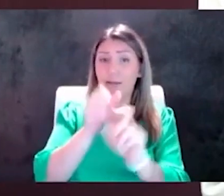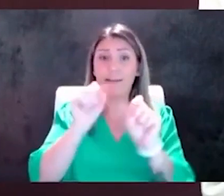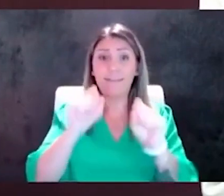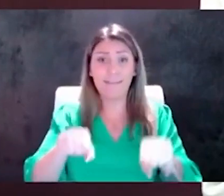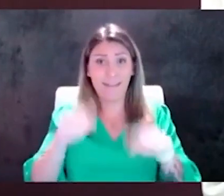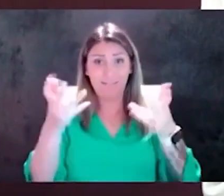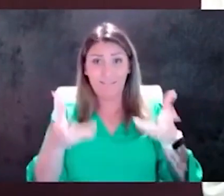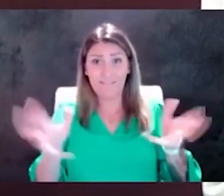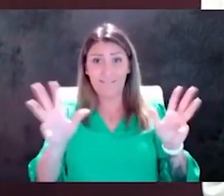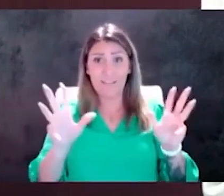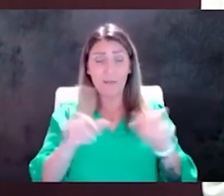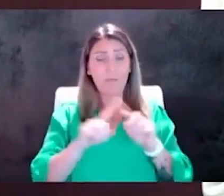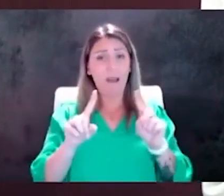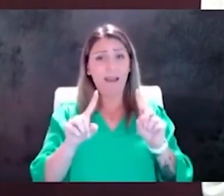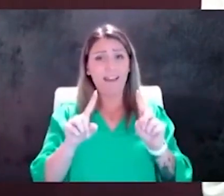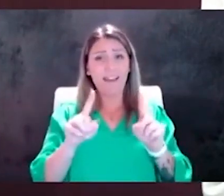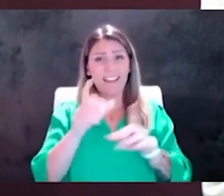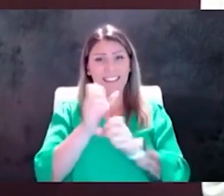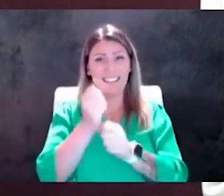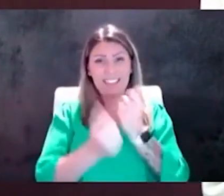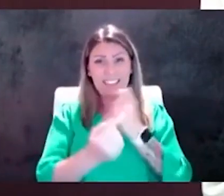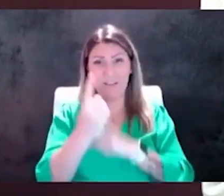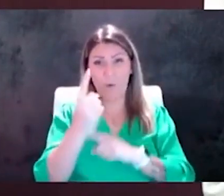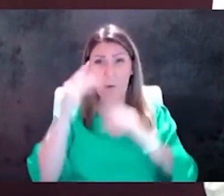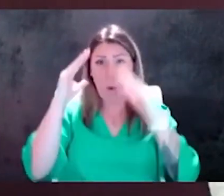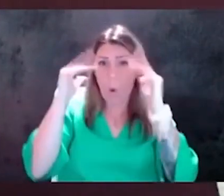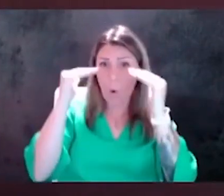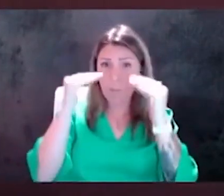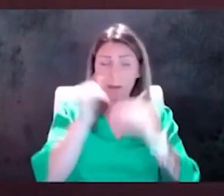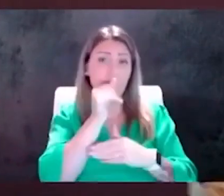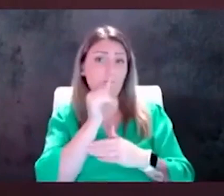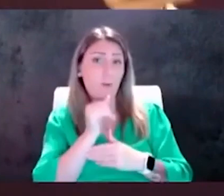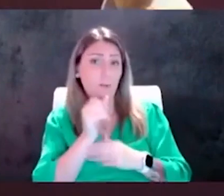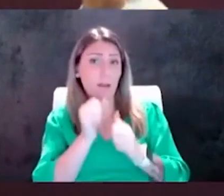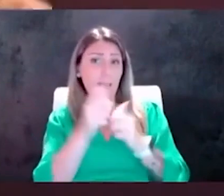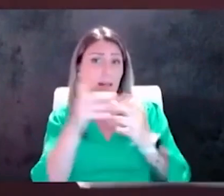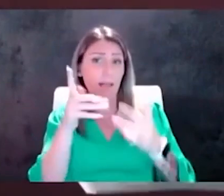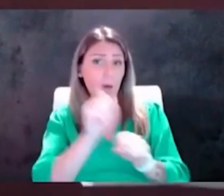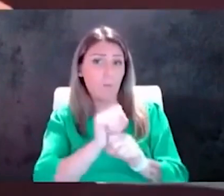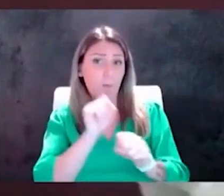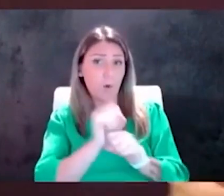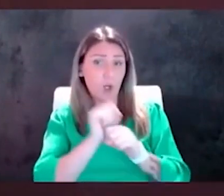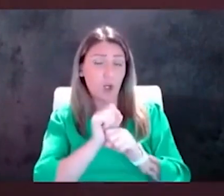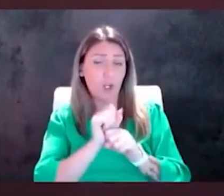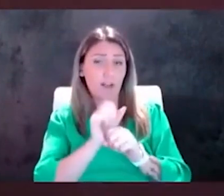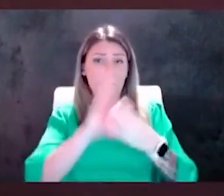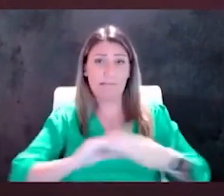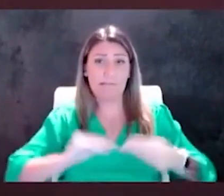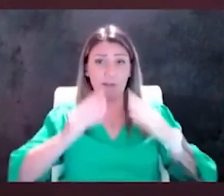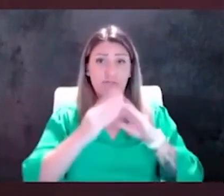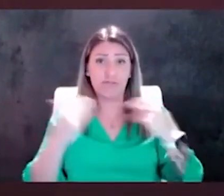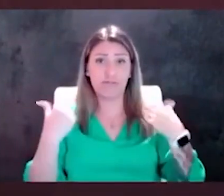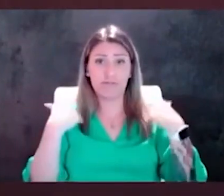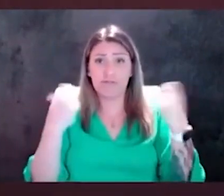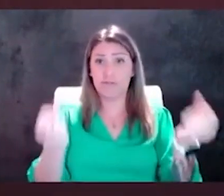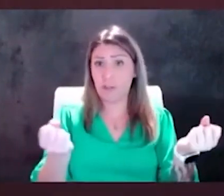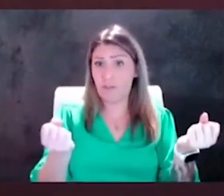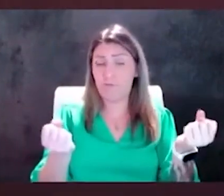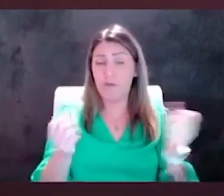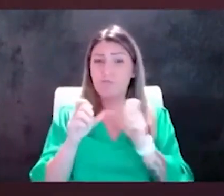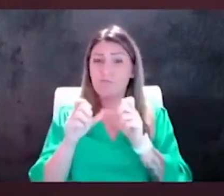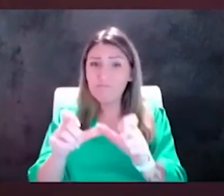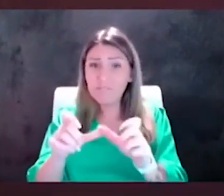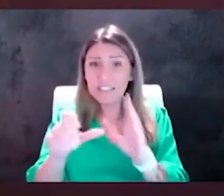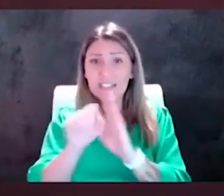takes hope, it takes coping, and it takes a lot of work. But that's a story of recovery from long haul syndrome. That's a story of recovery